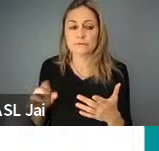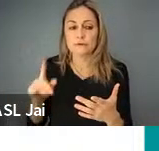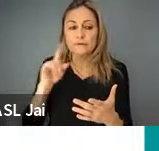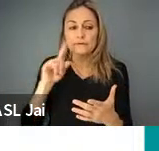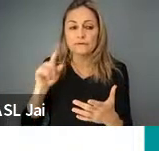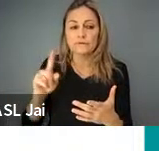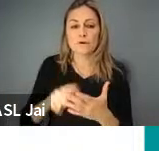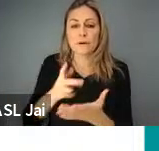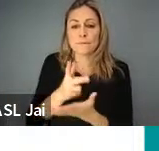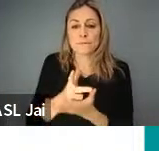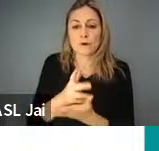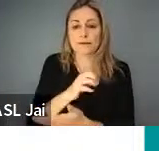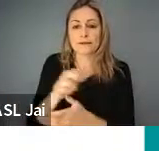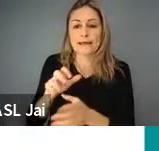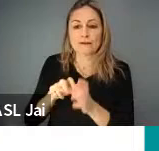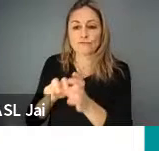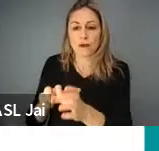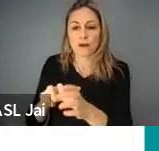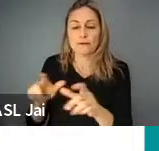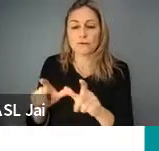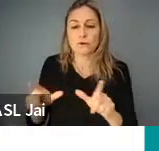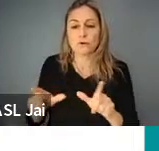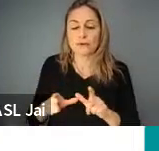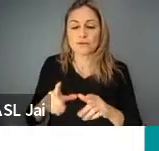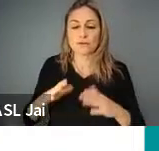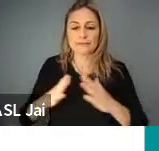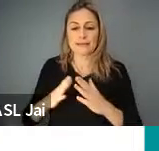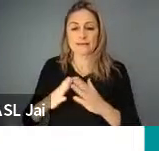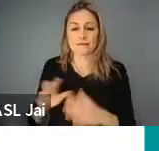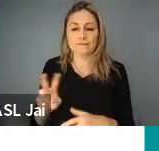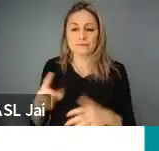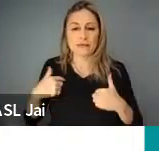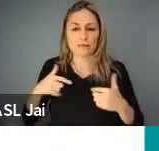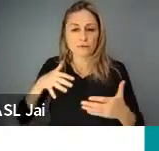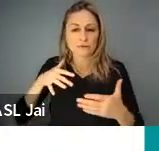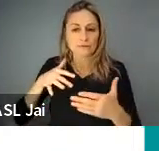ride locations in downtown Vancouver that are being studied.